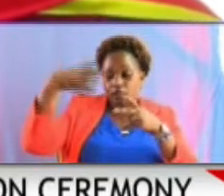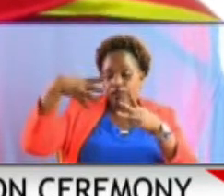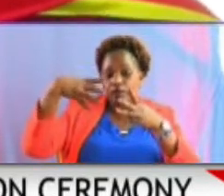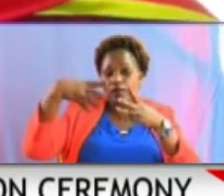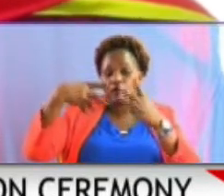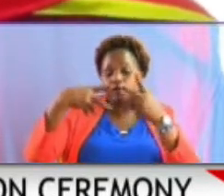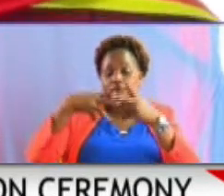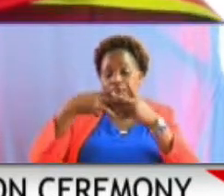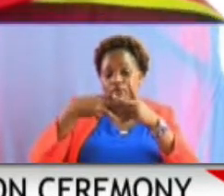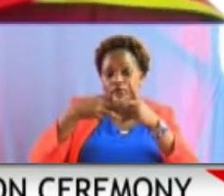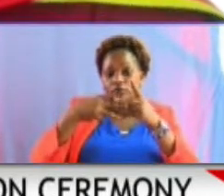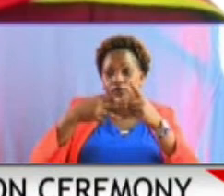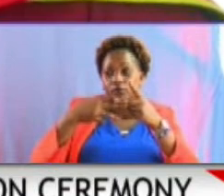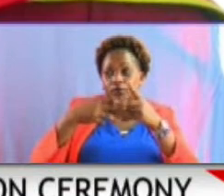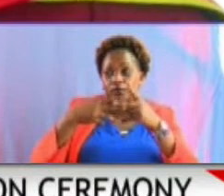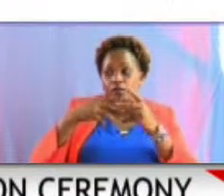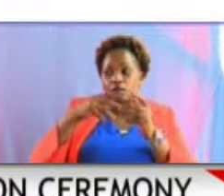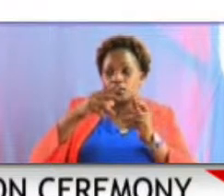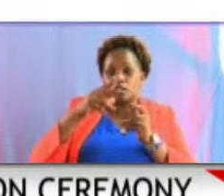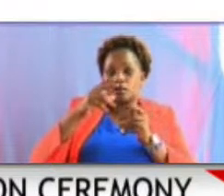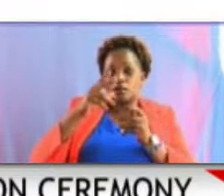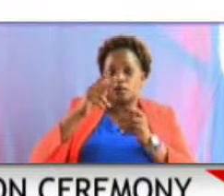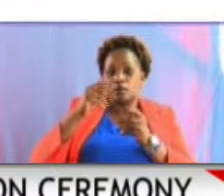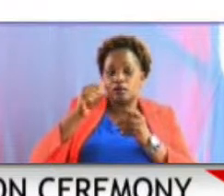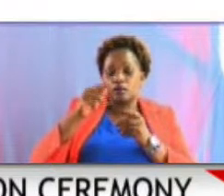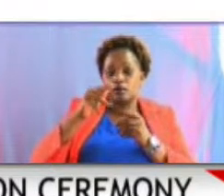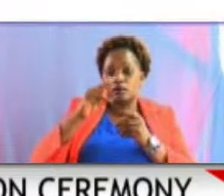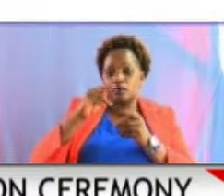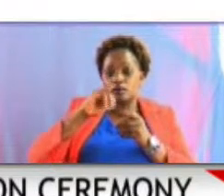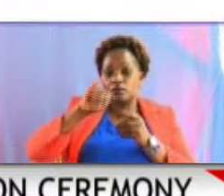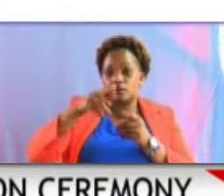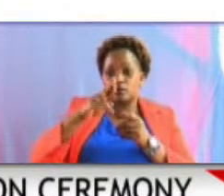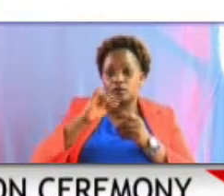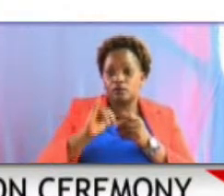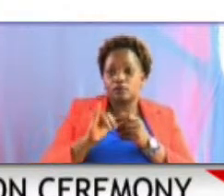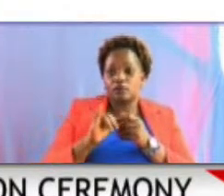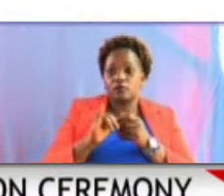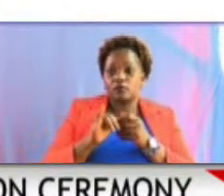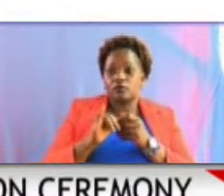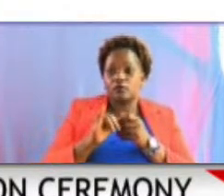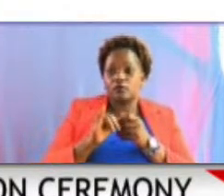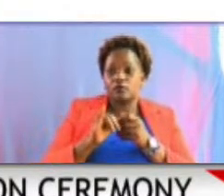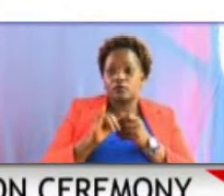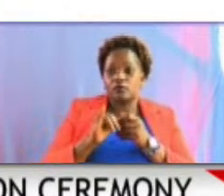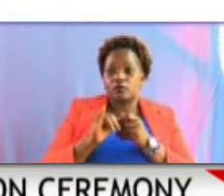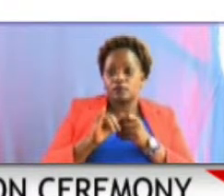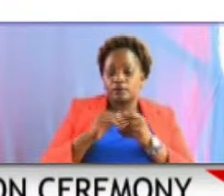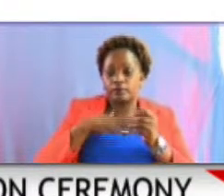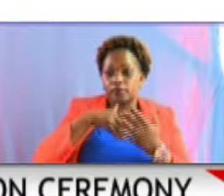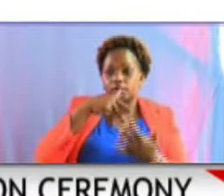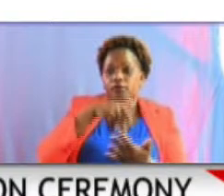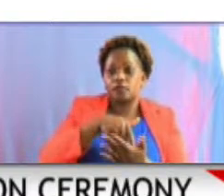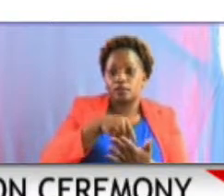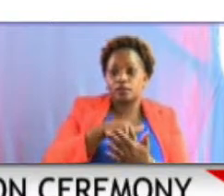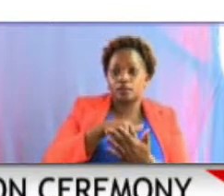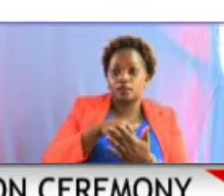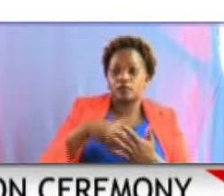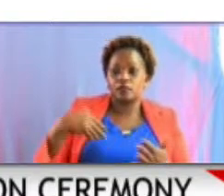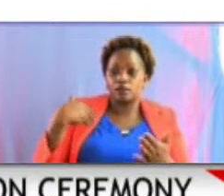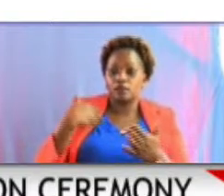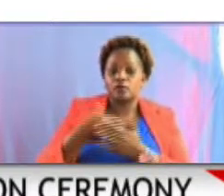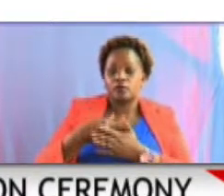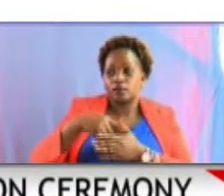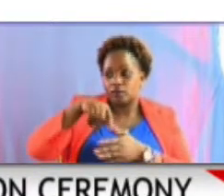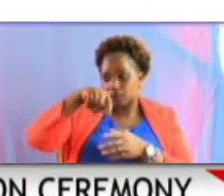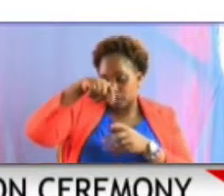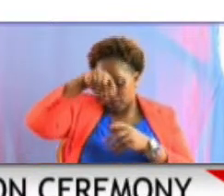Electronics Engineering, Karofia Pauline Jerry. Graduate, please remain standing until the degree